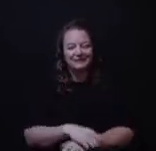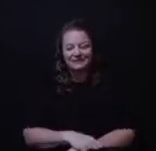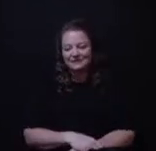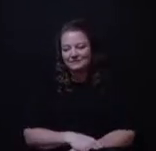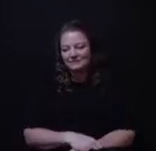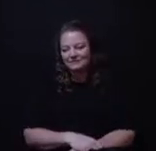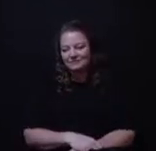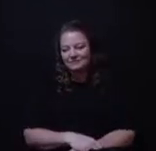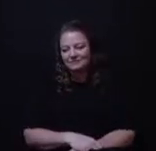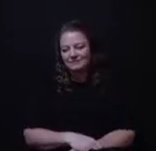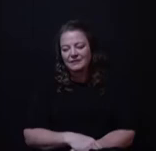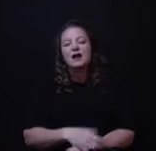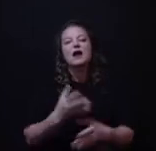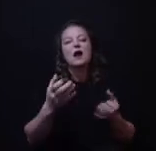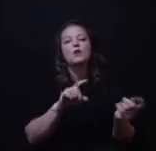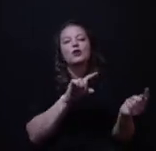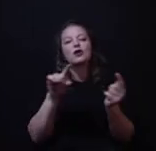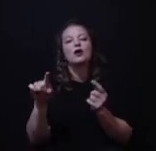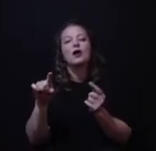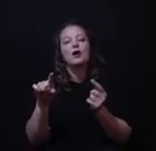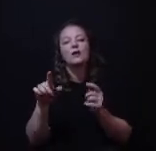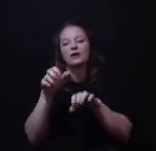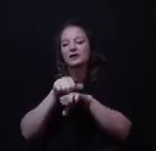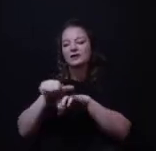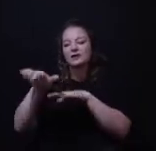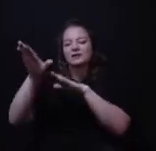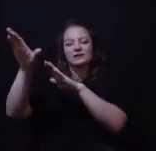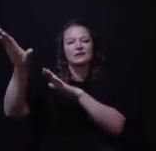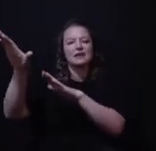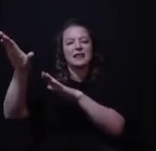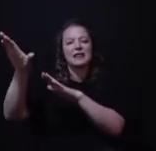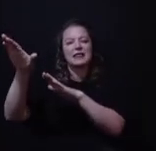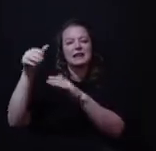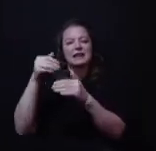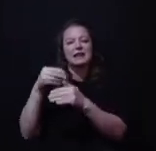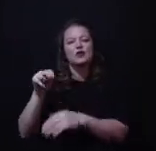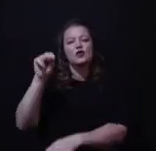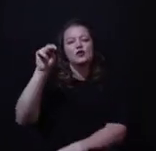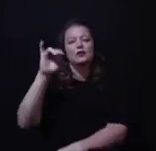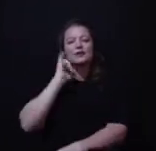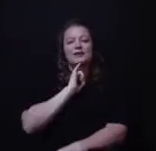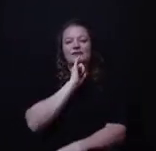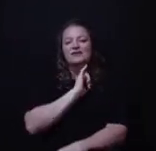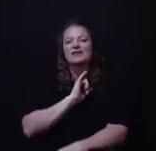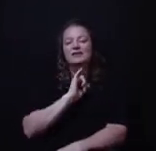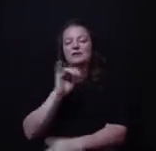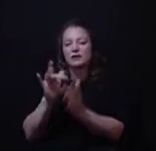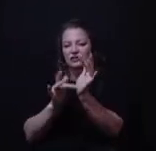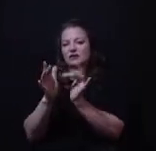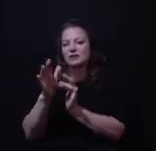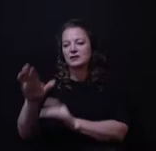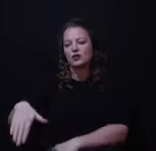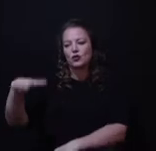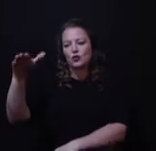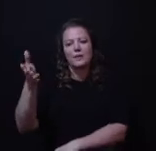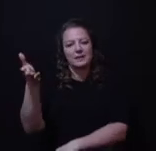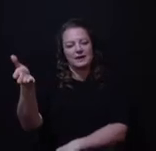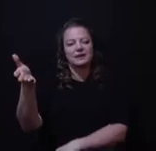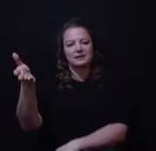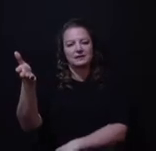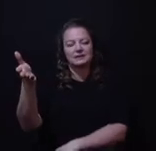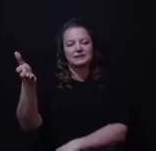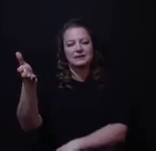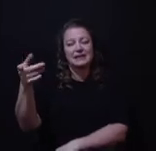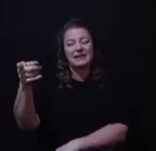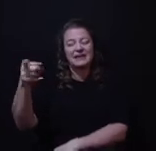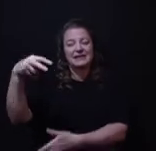I want to take you to the side of a hill in the northern part of Israel, in a region called Galilee, where Jesus grew up. He's